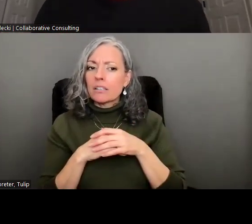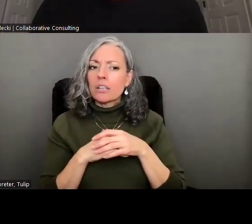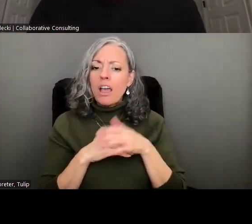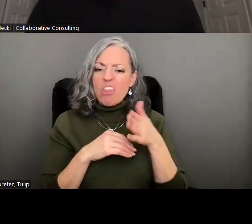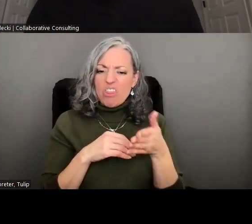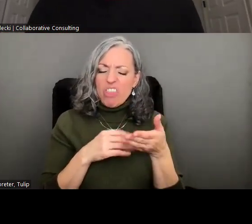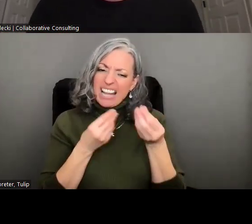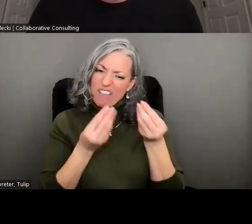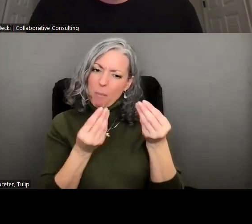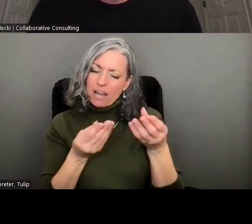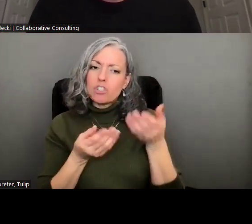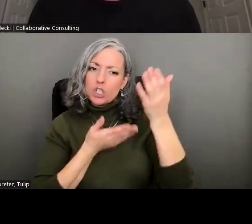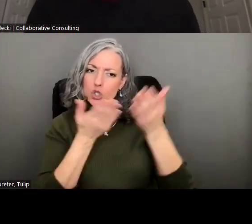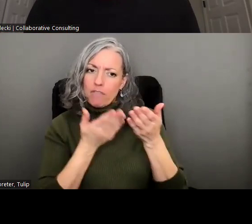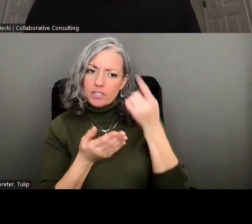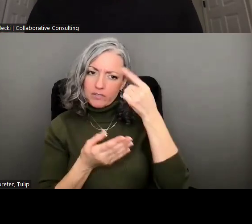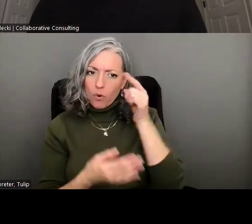resources and services in the future.